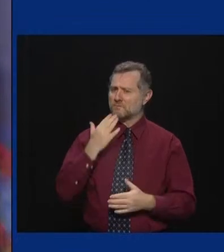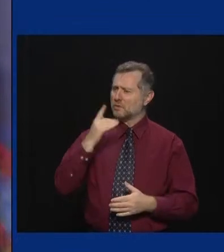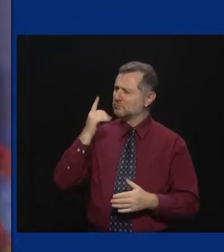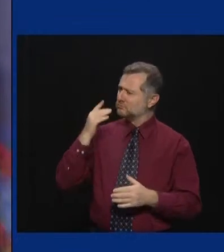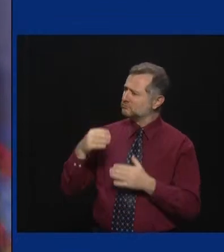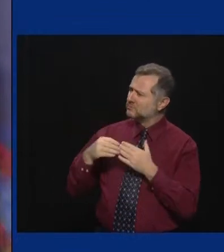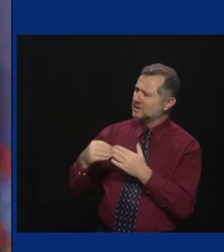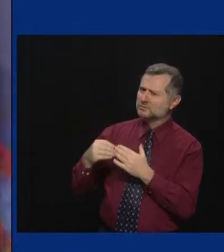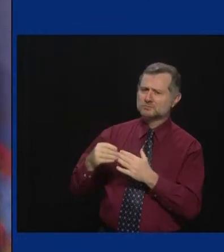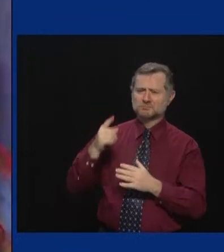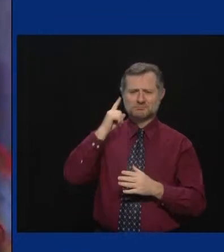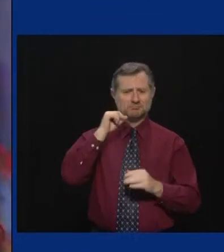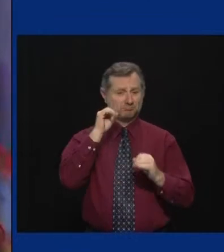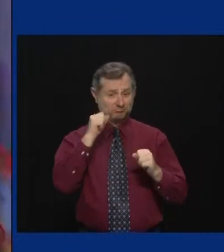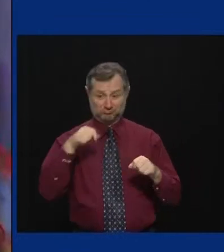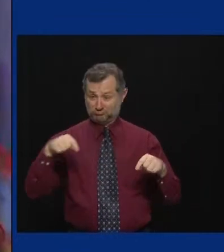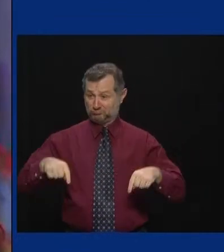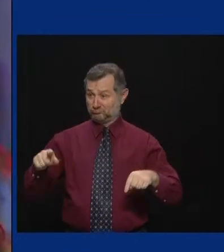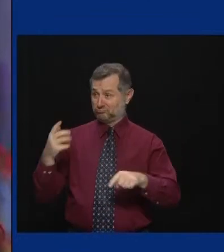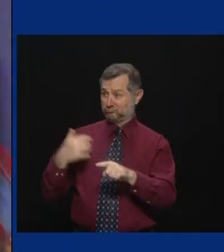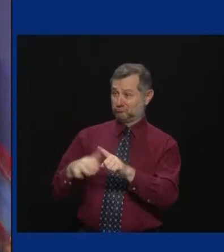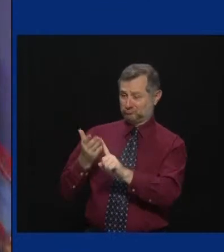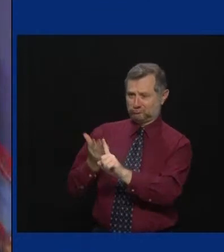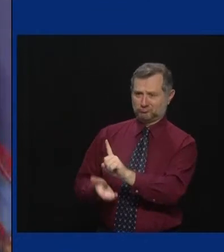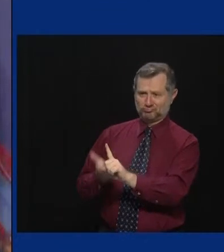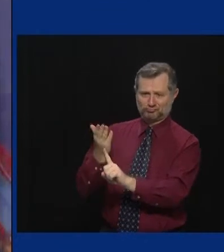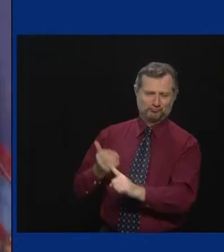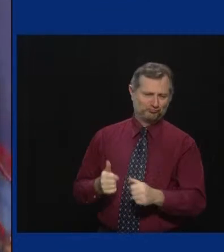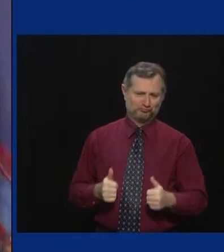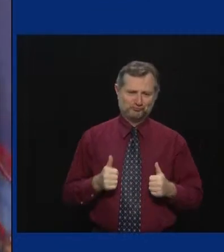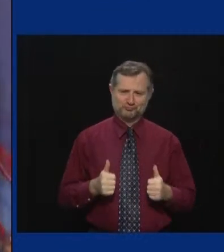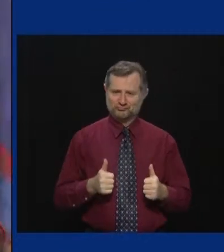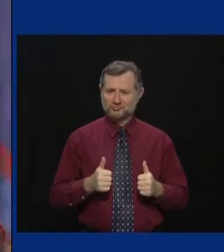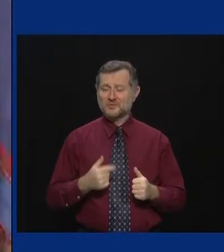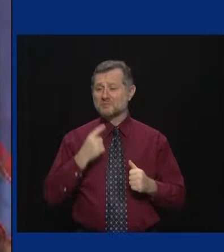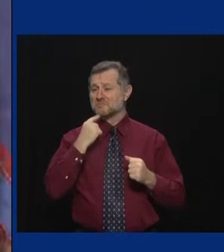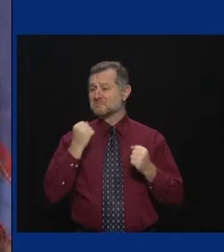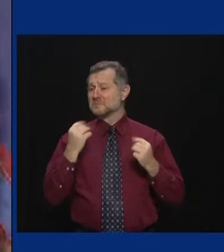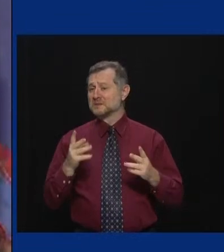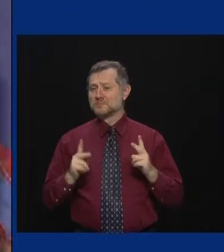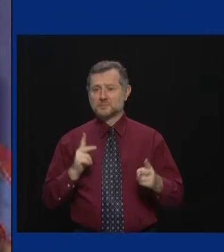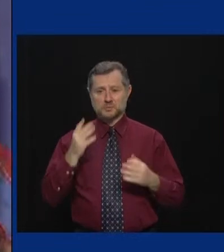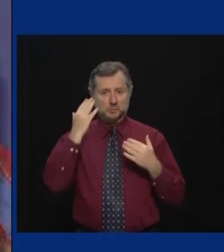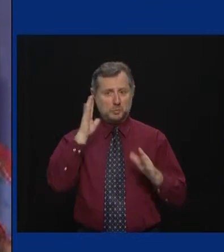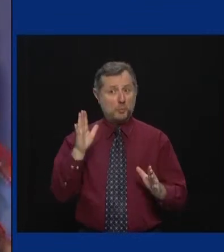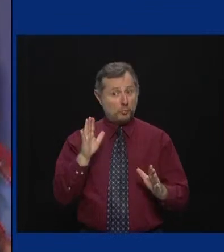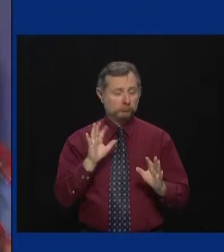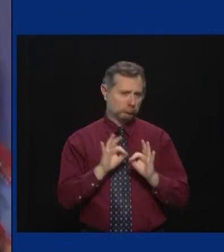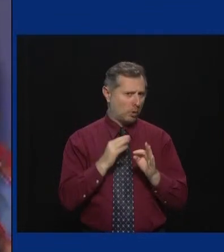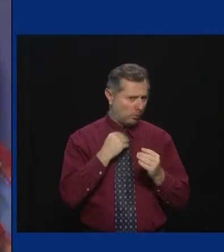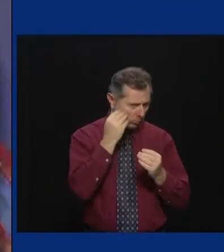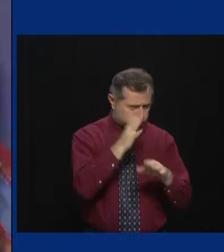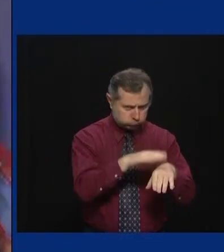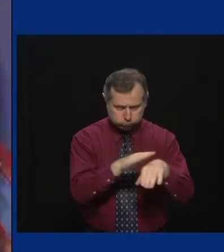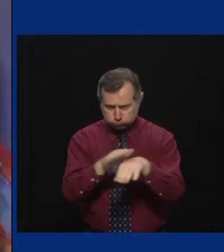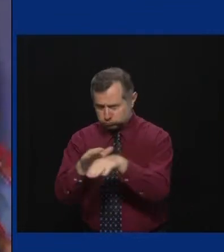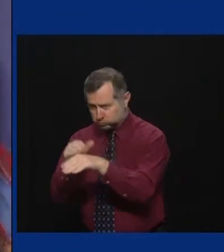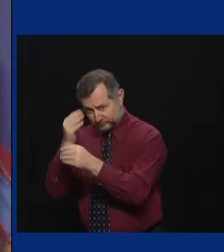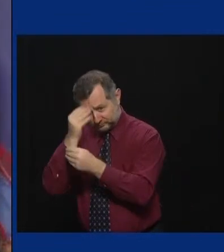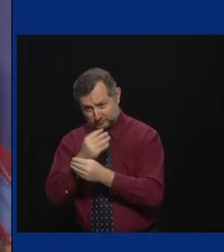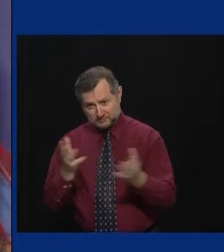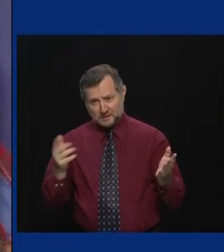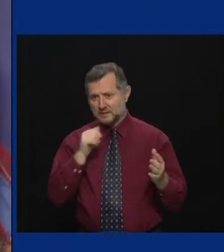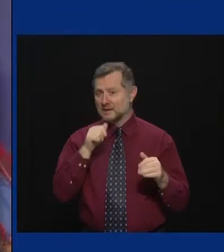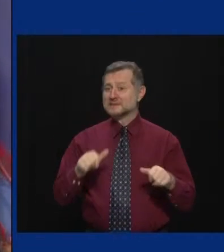Extraordinary, extraordinary. And I also want to point out something that most people do not know. The incredible sacrifices that were endured during